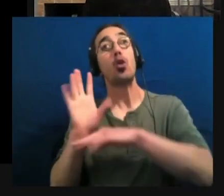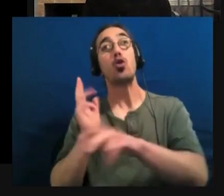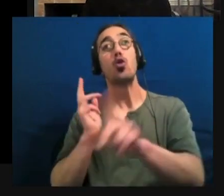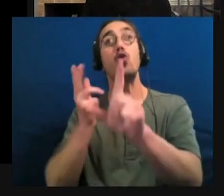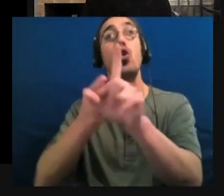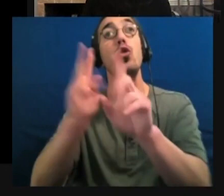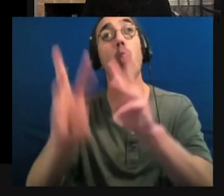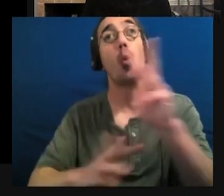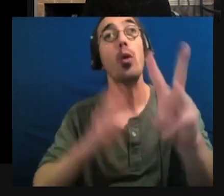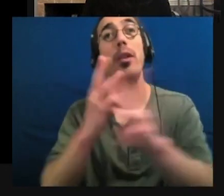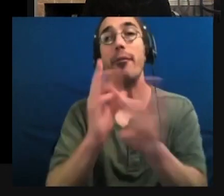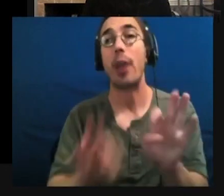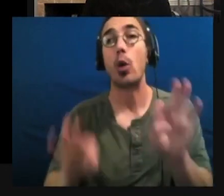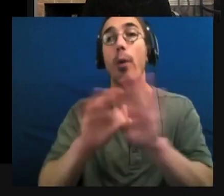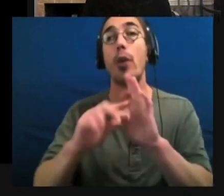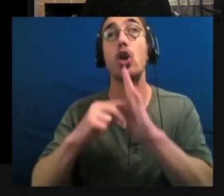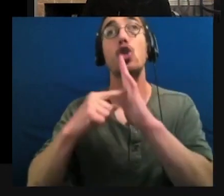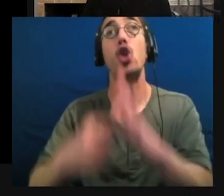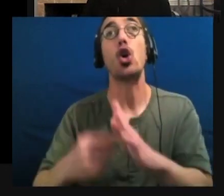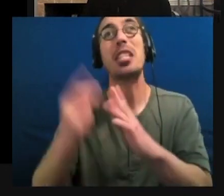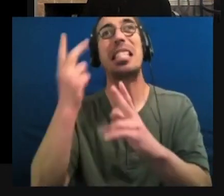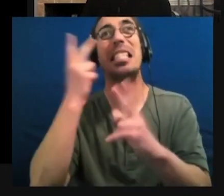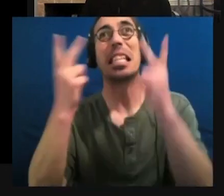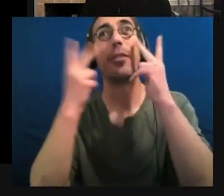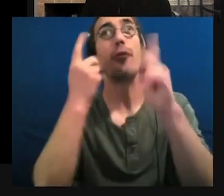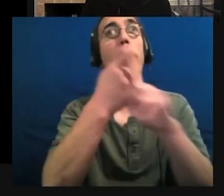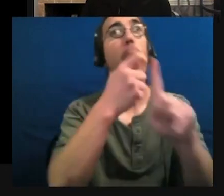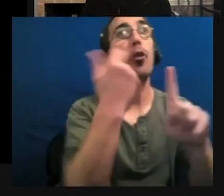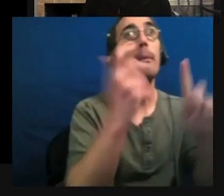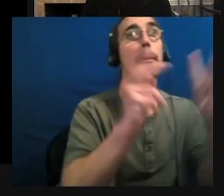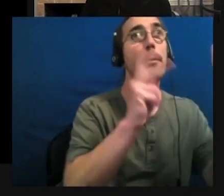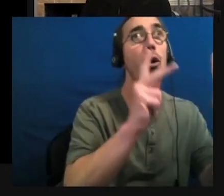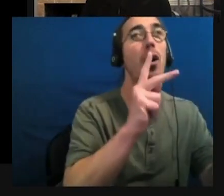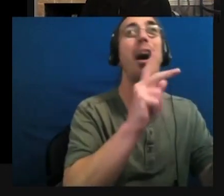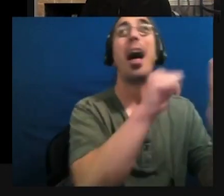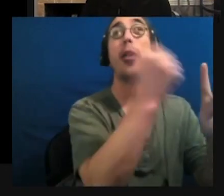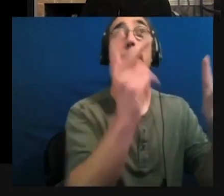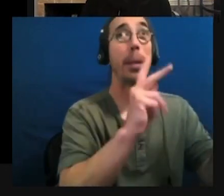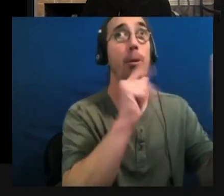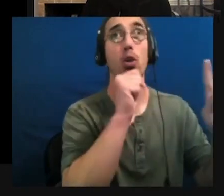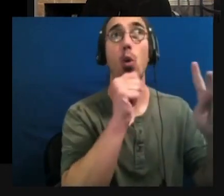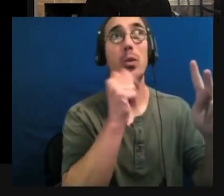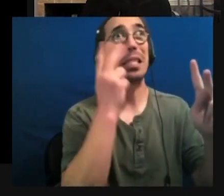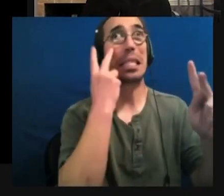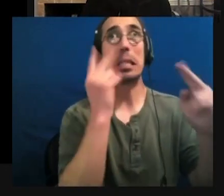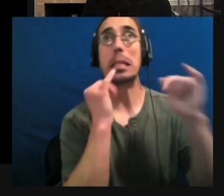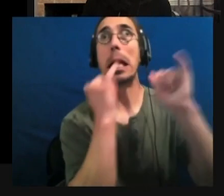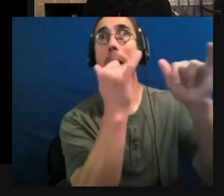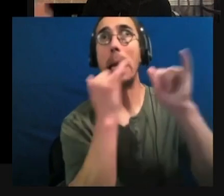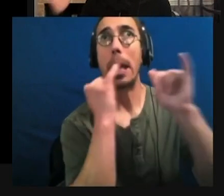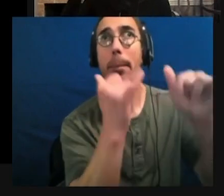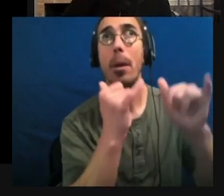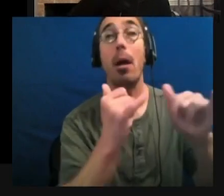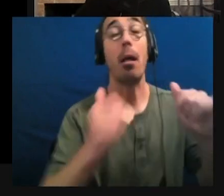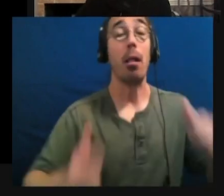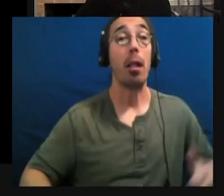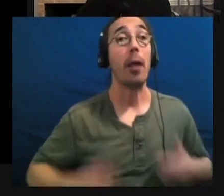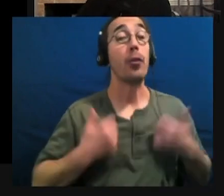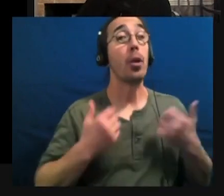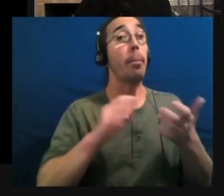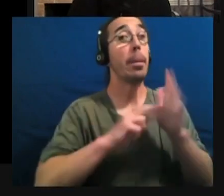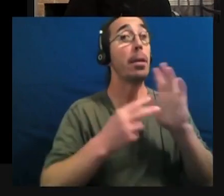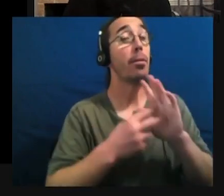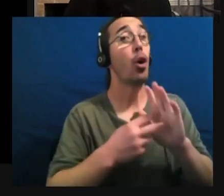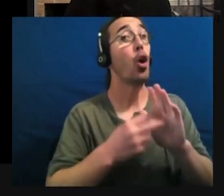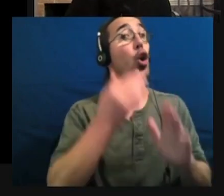I had started seeing in other people didn't see in me. Living life that is like only being known through pictures on